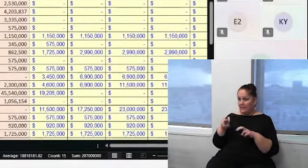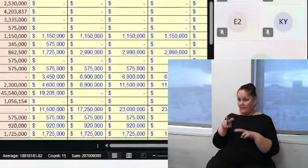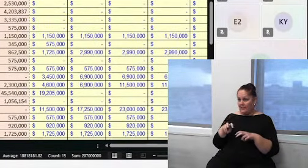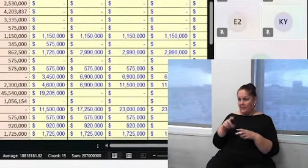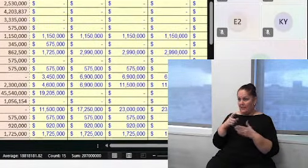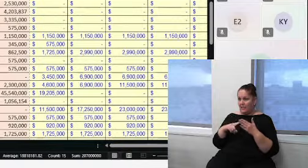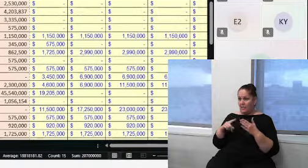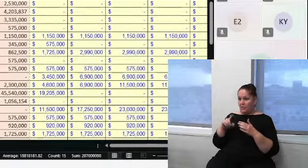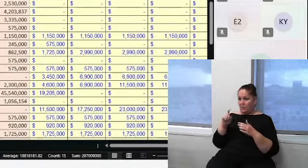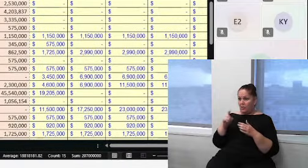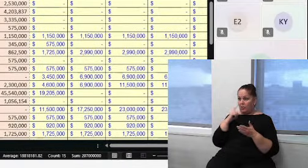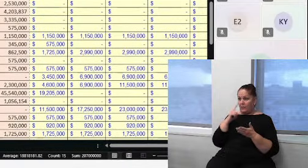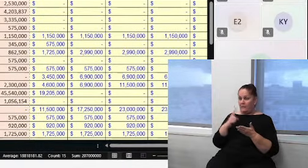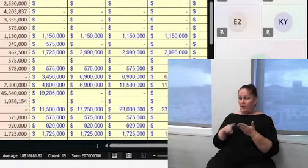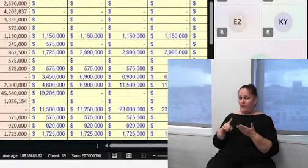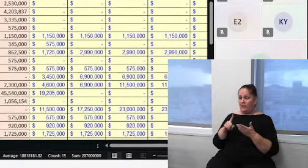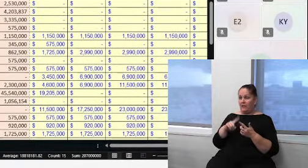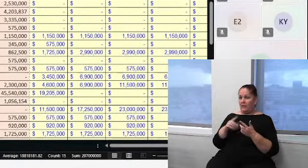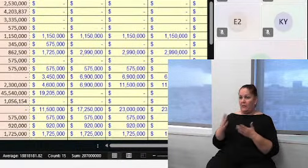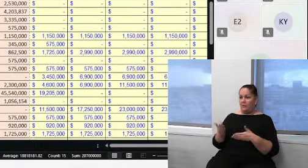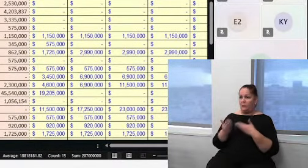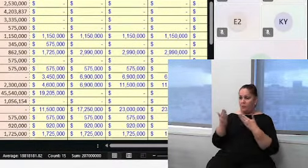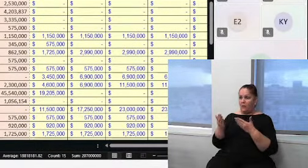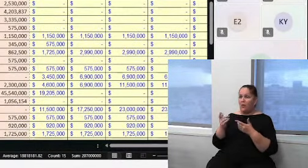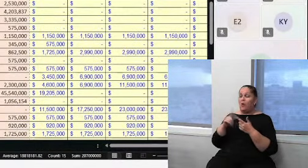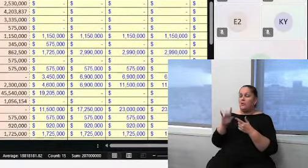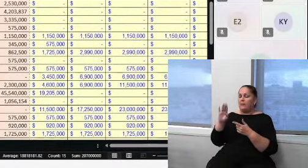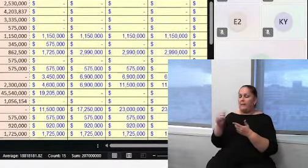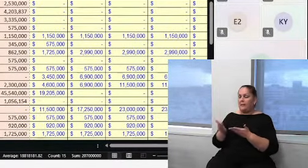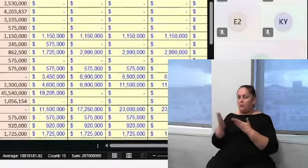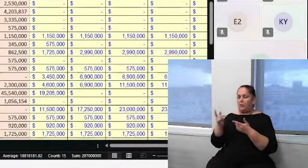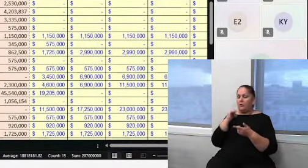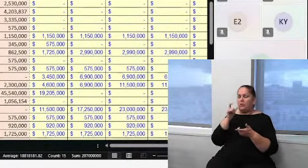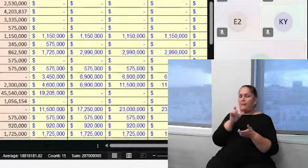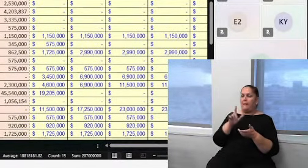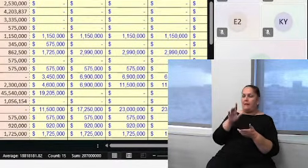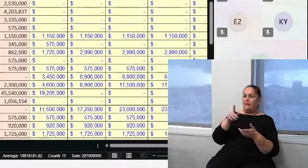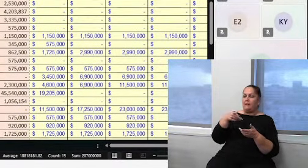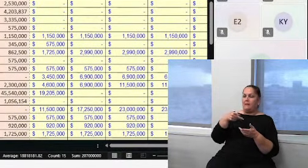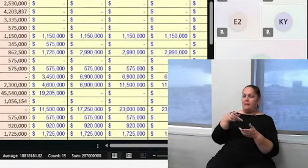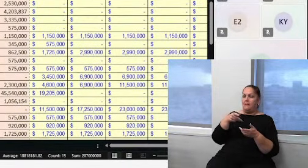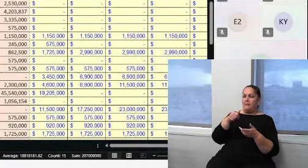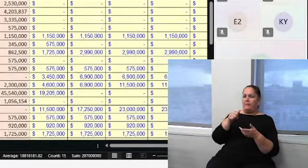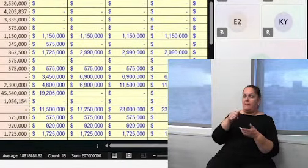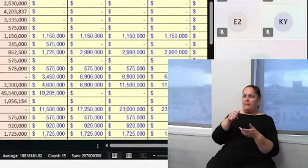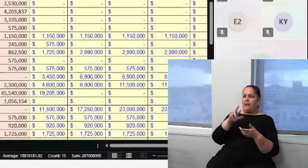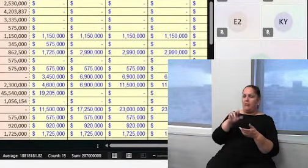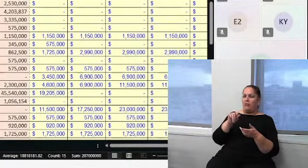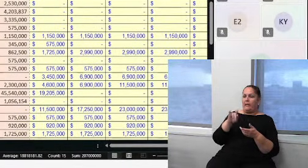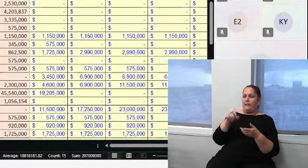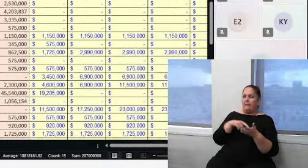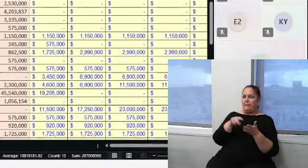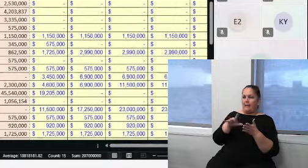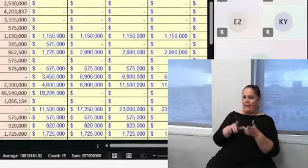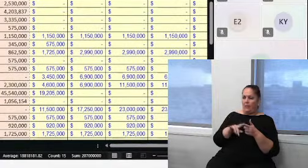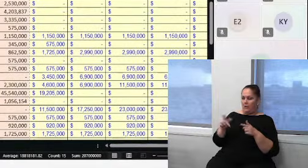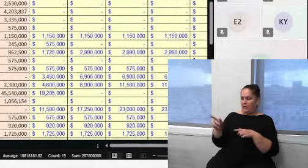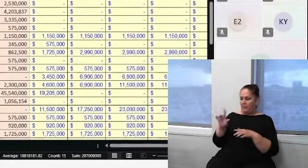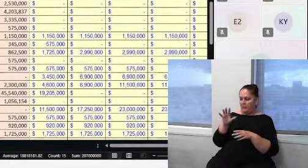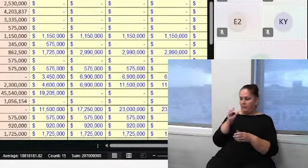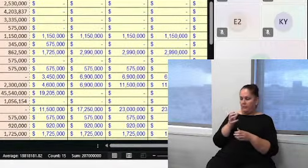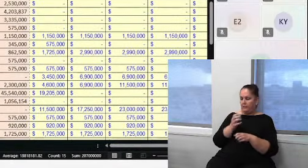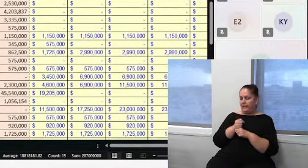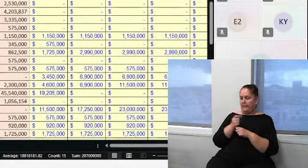have analyzed what should be borne by the proponent and what should be borne by the ratepayers when you came up with this amount